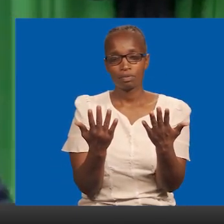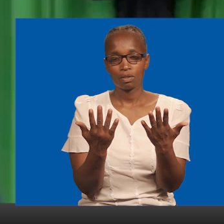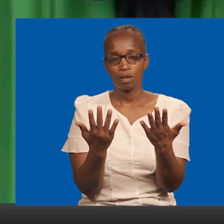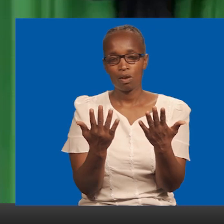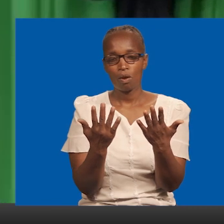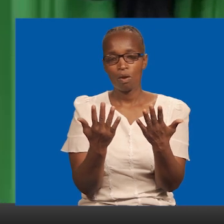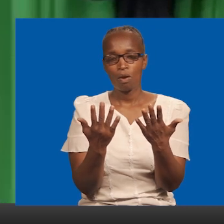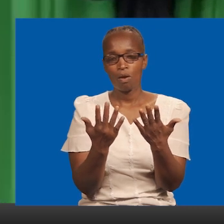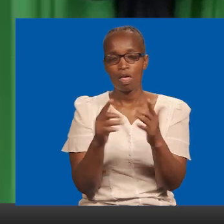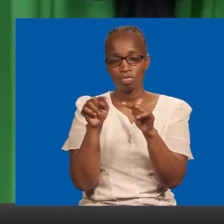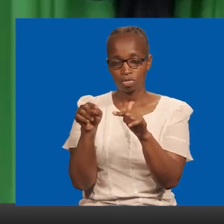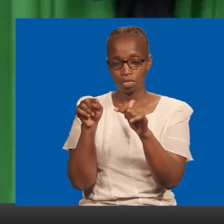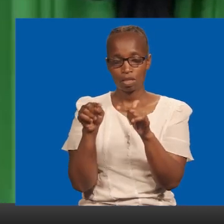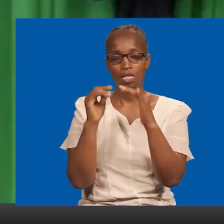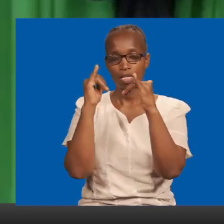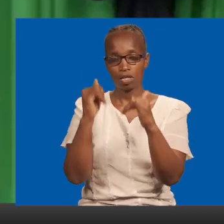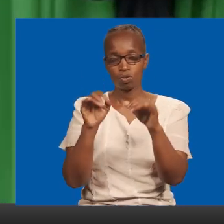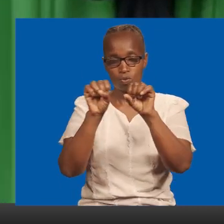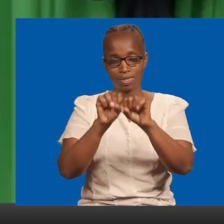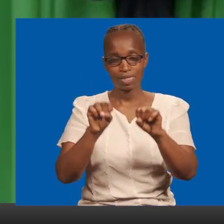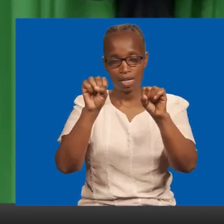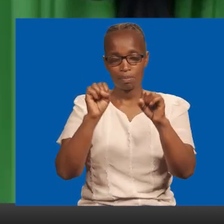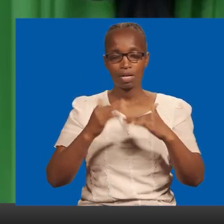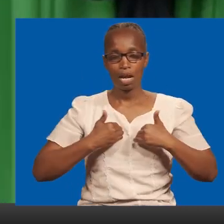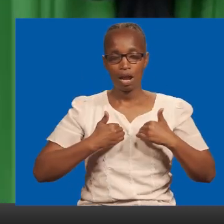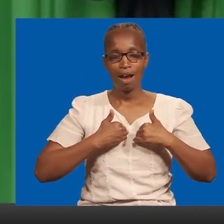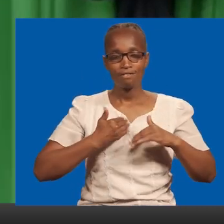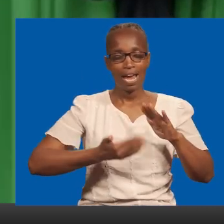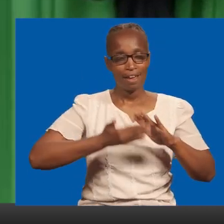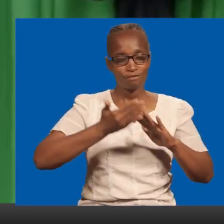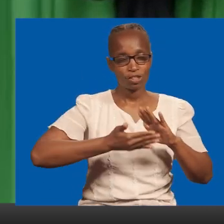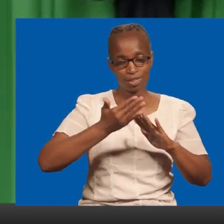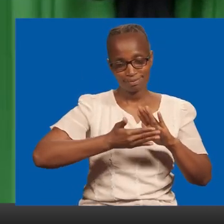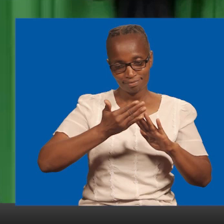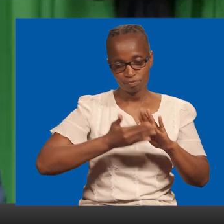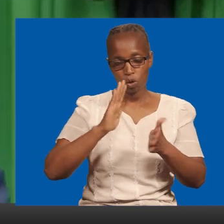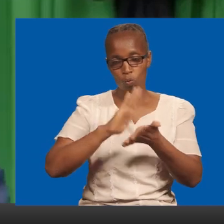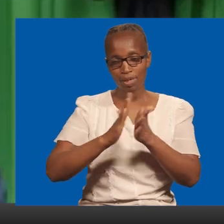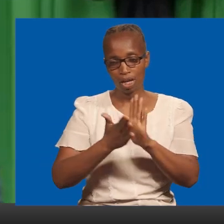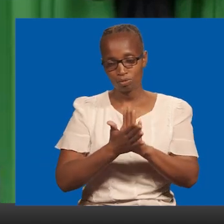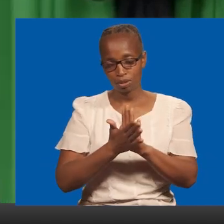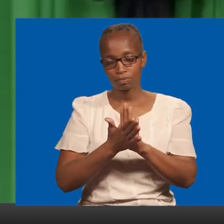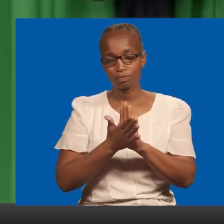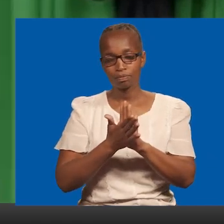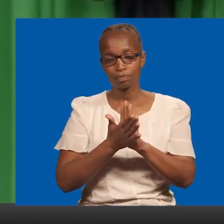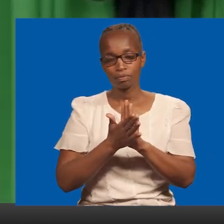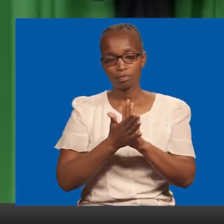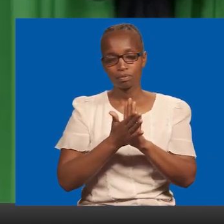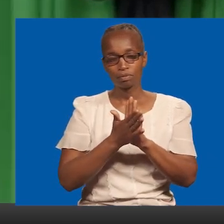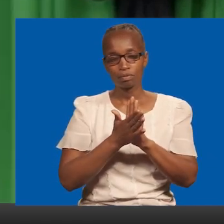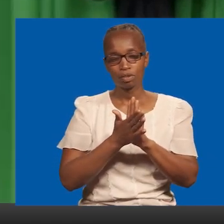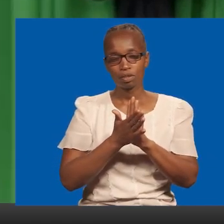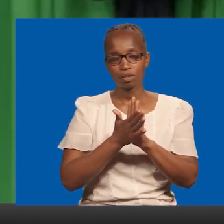system delivers convenience, efficiency, and speed without compromising security and has enhanced